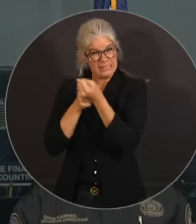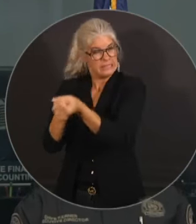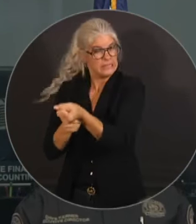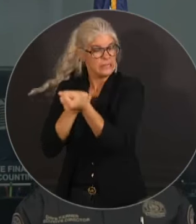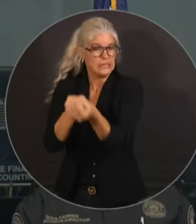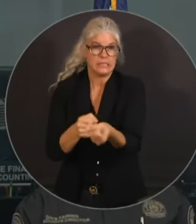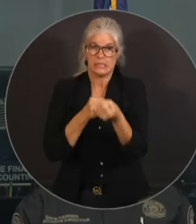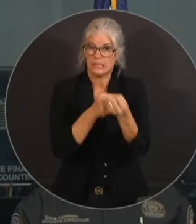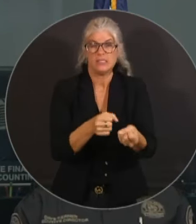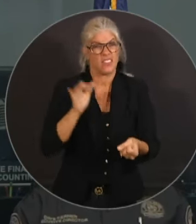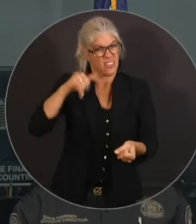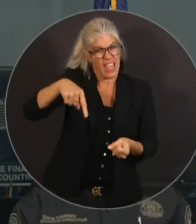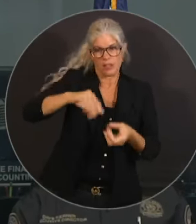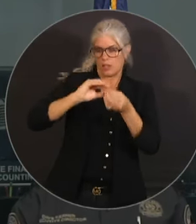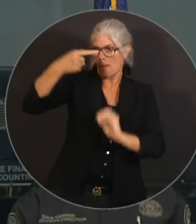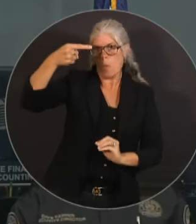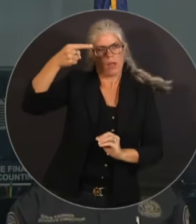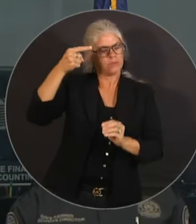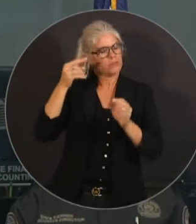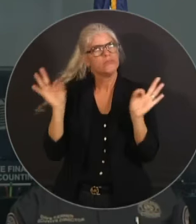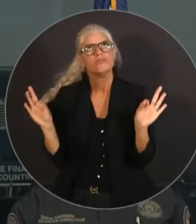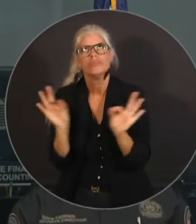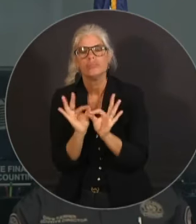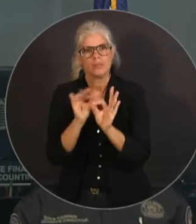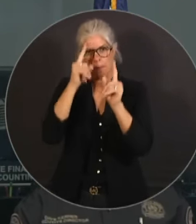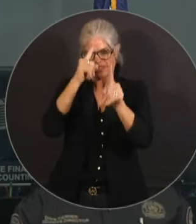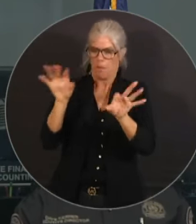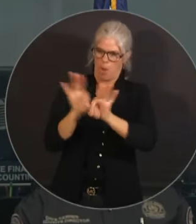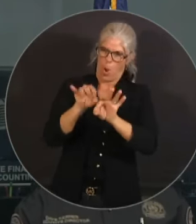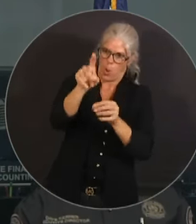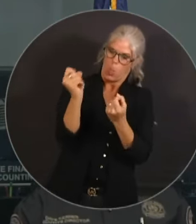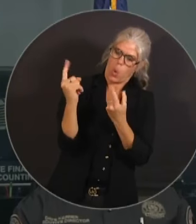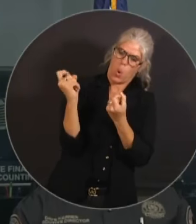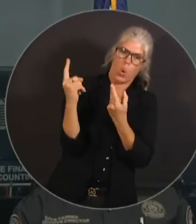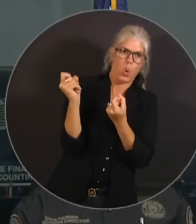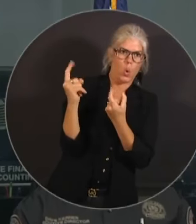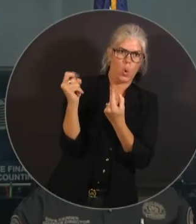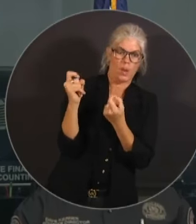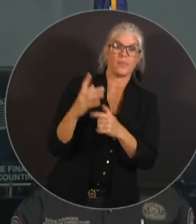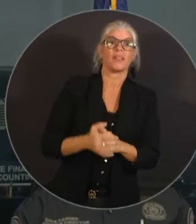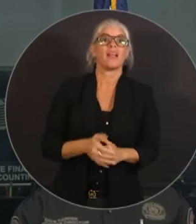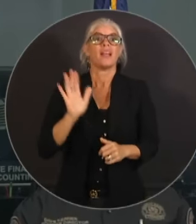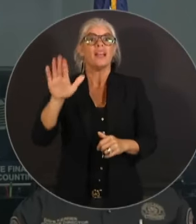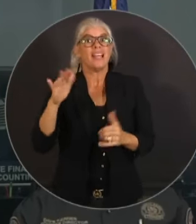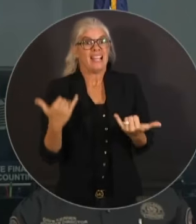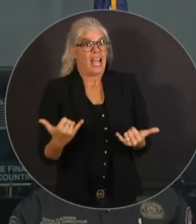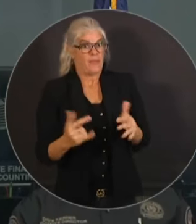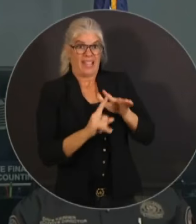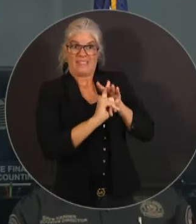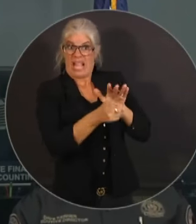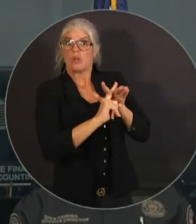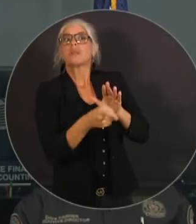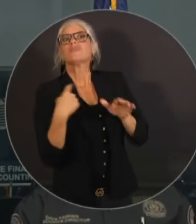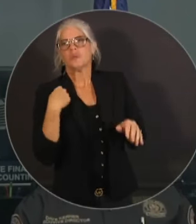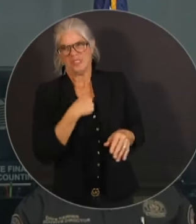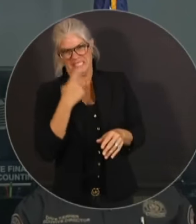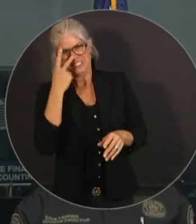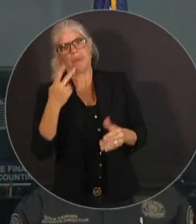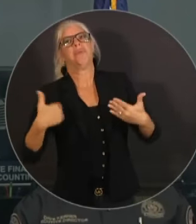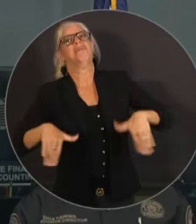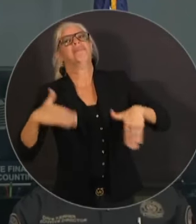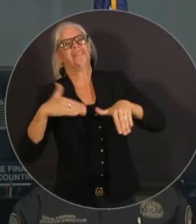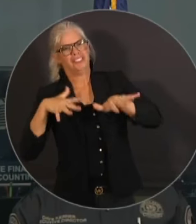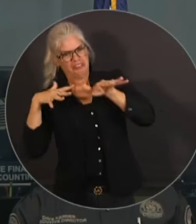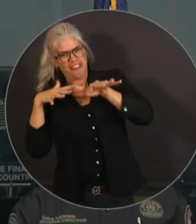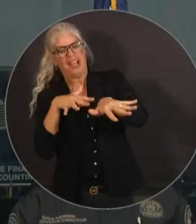very important mission. We're all in this together. Evacuations have been happening. We noticed yesterday traffic was very